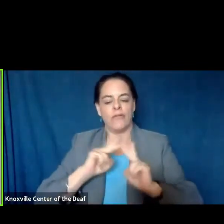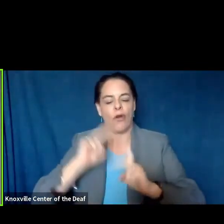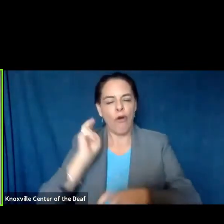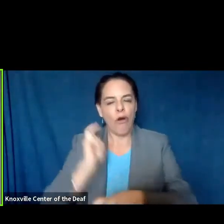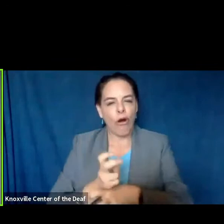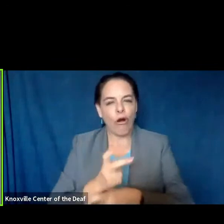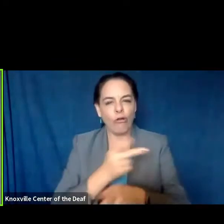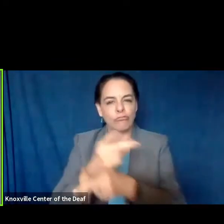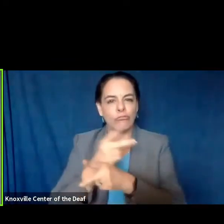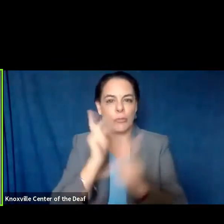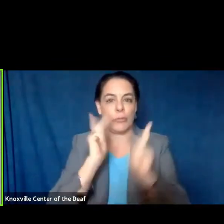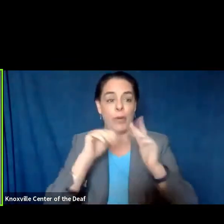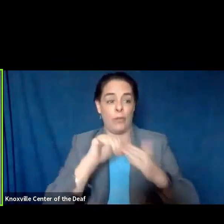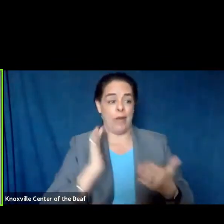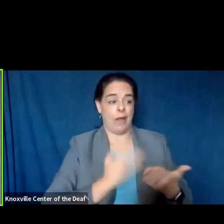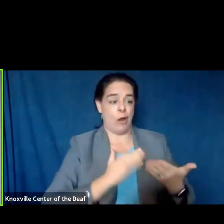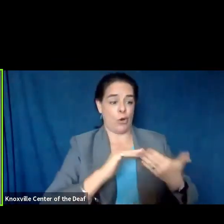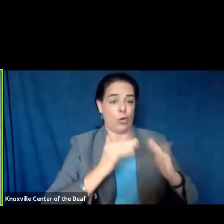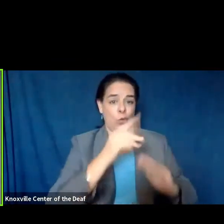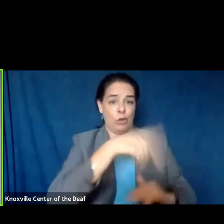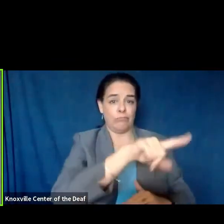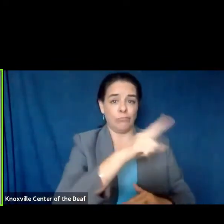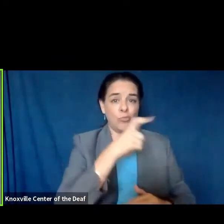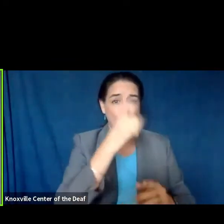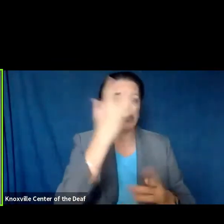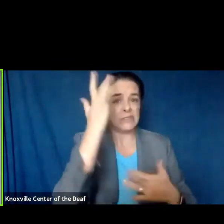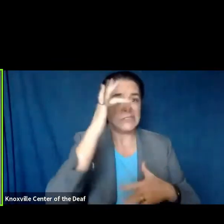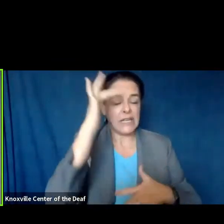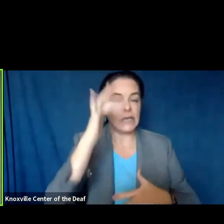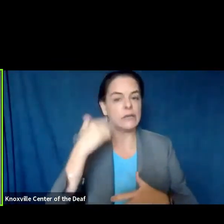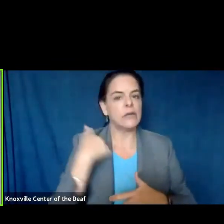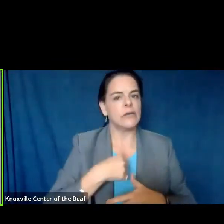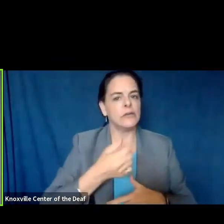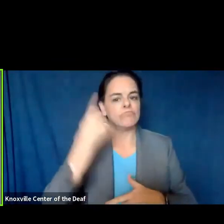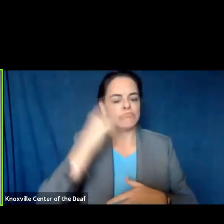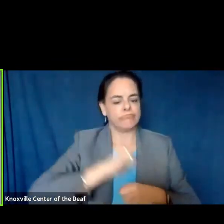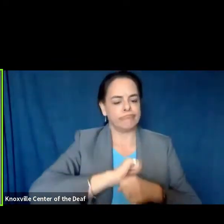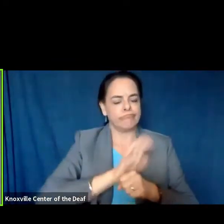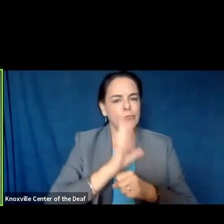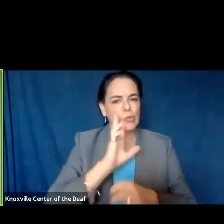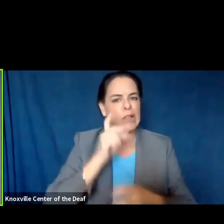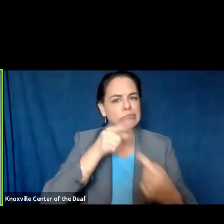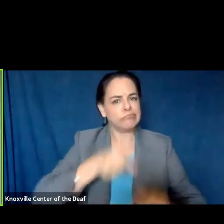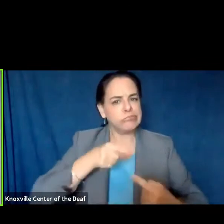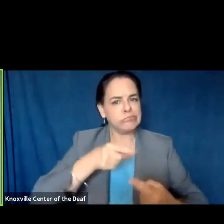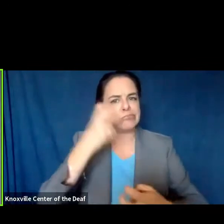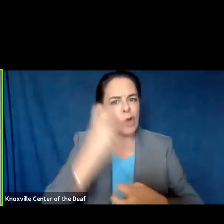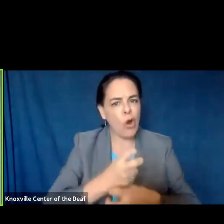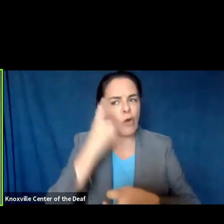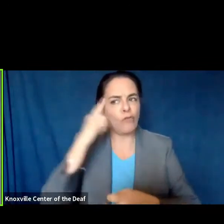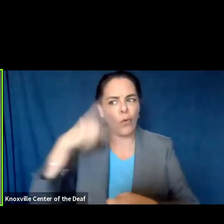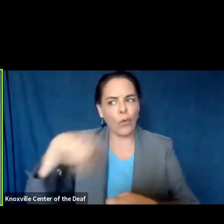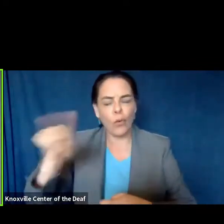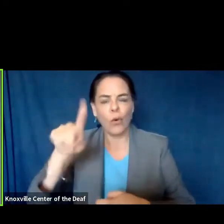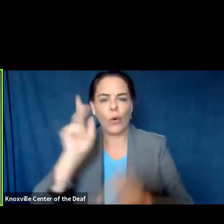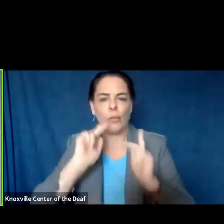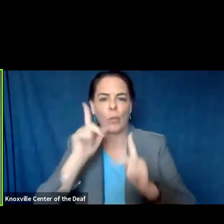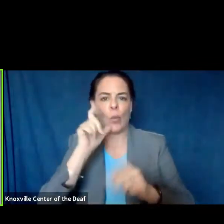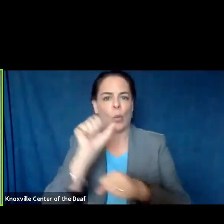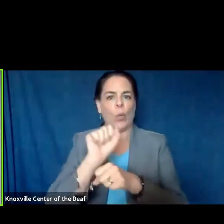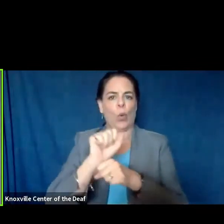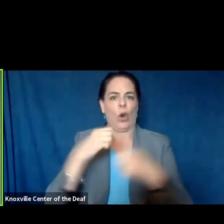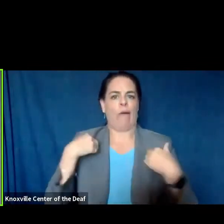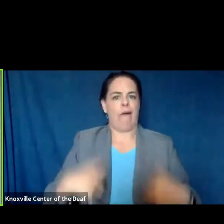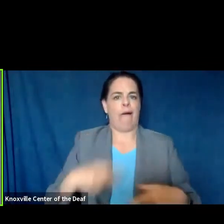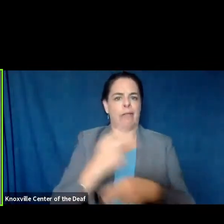are sick. We know how difficult this pandemic has been on our healthcare workers, both personally and professionally, and we want